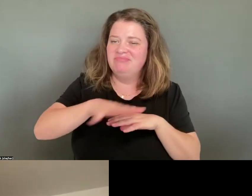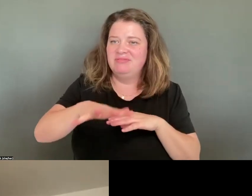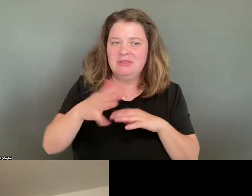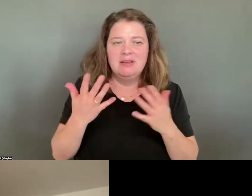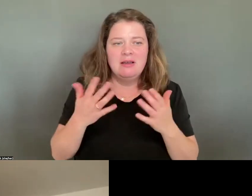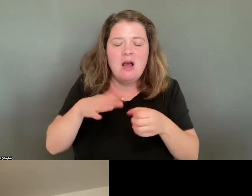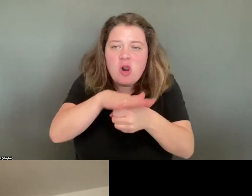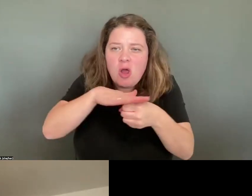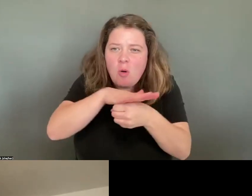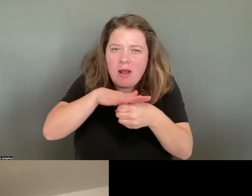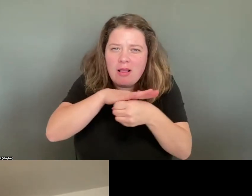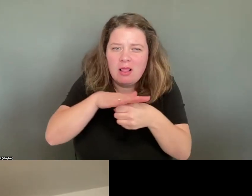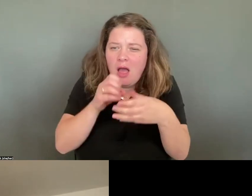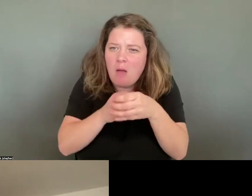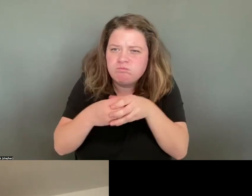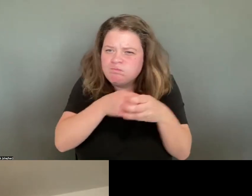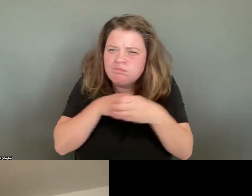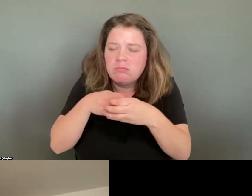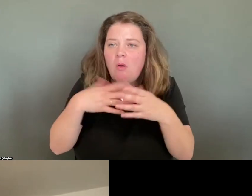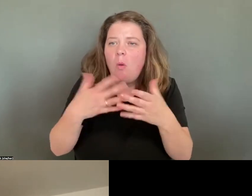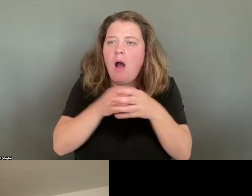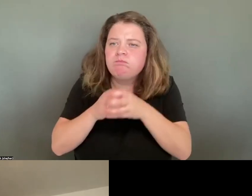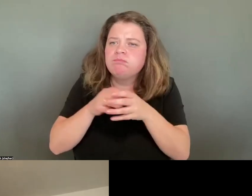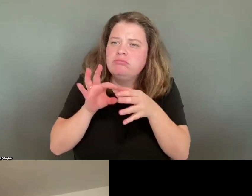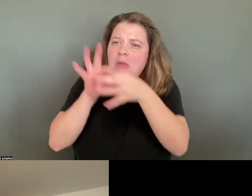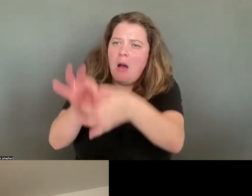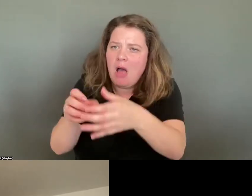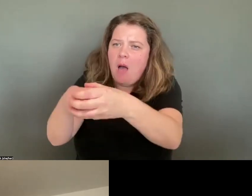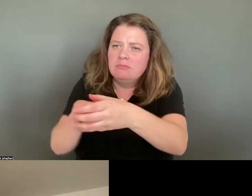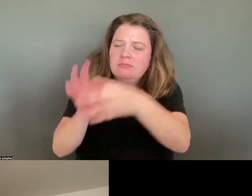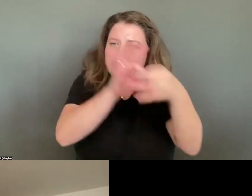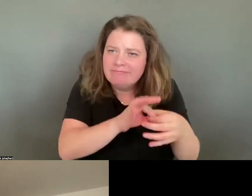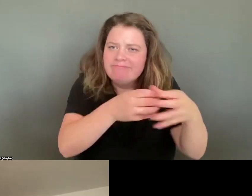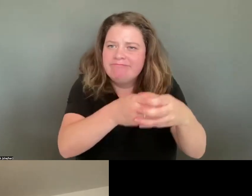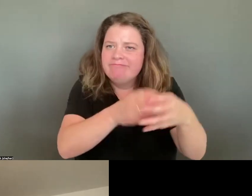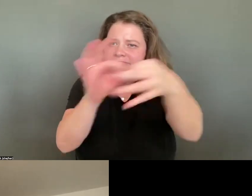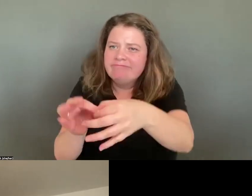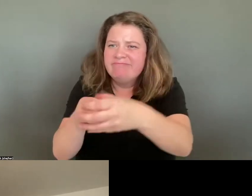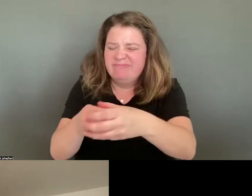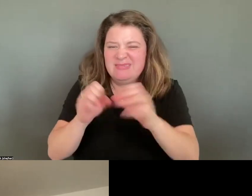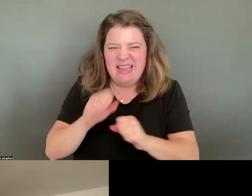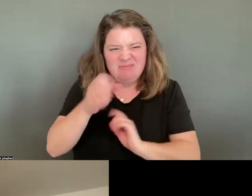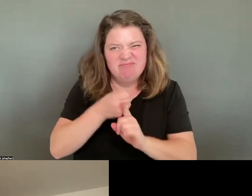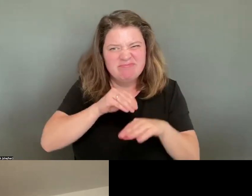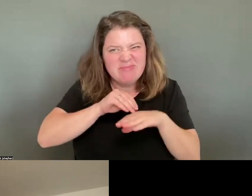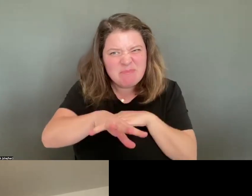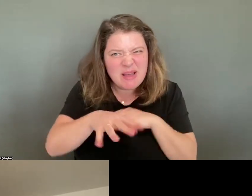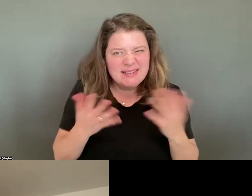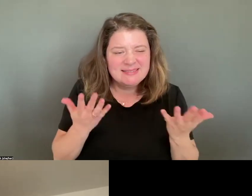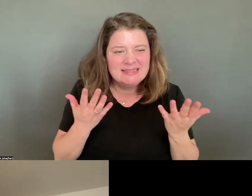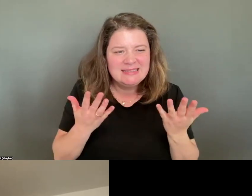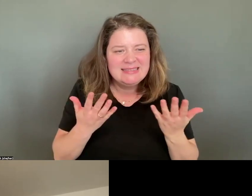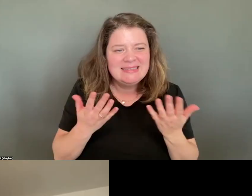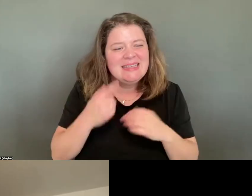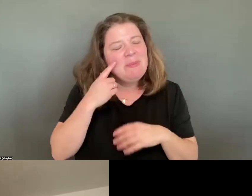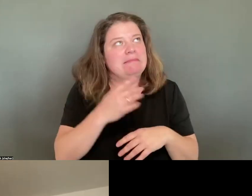extended communities? And I know that it probably wouldn't give you as comparable results with